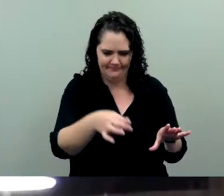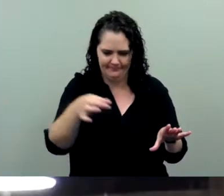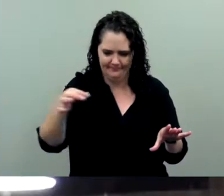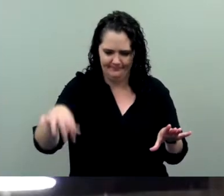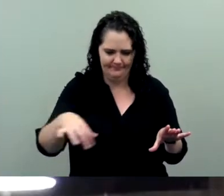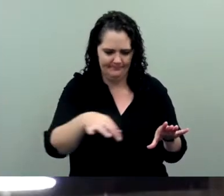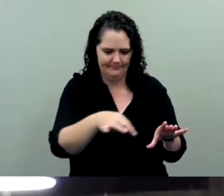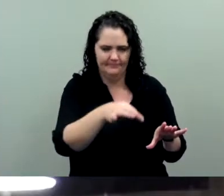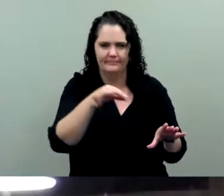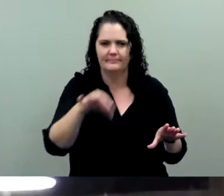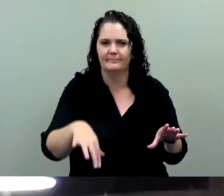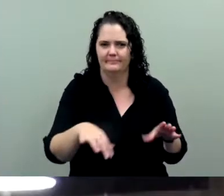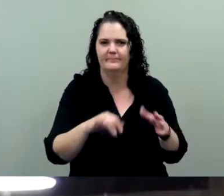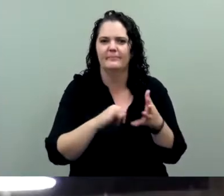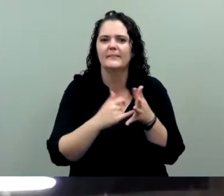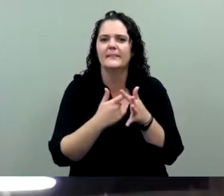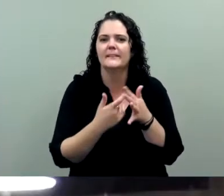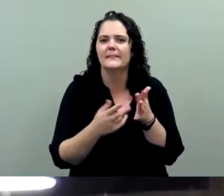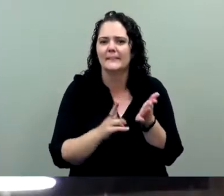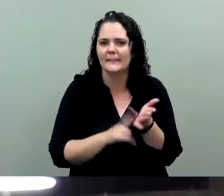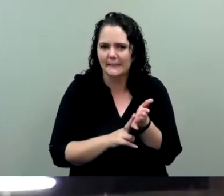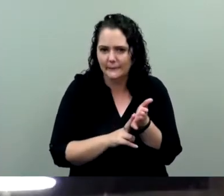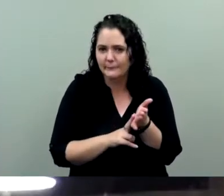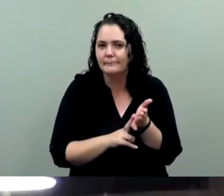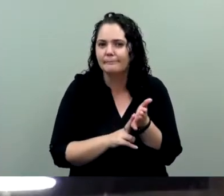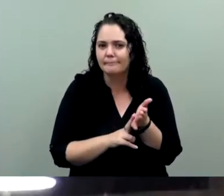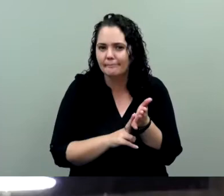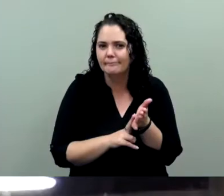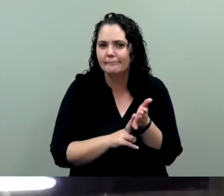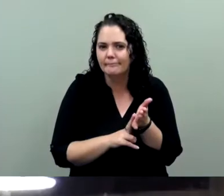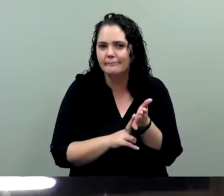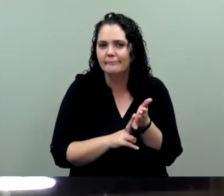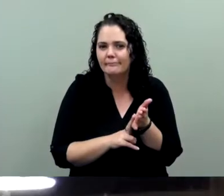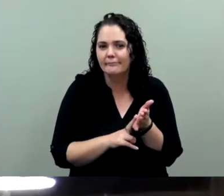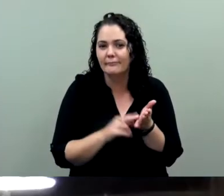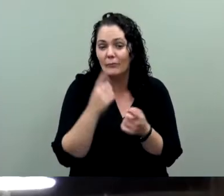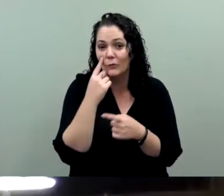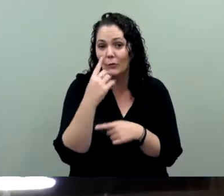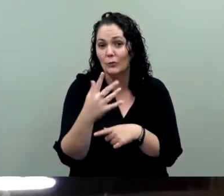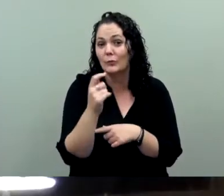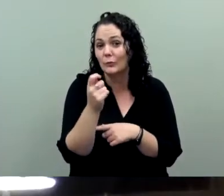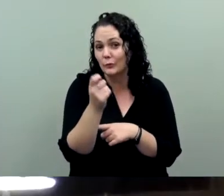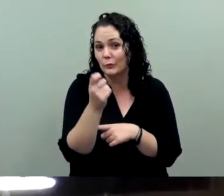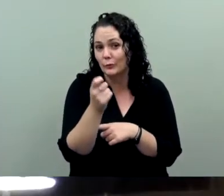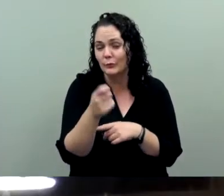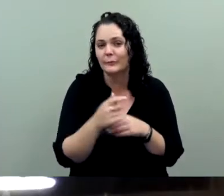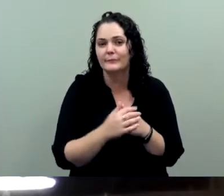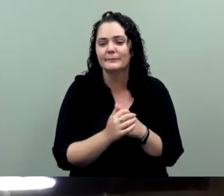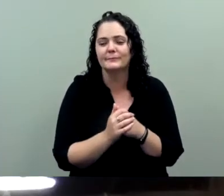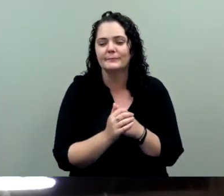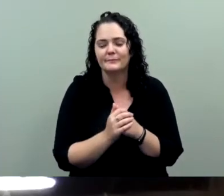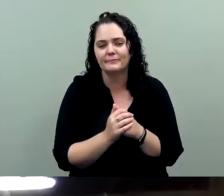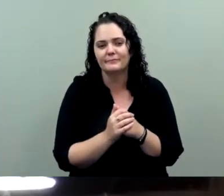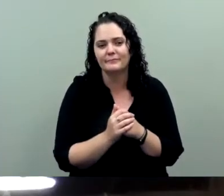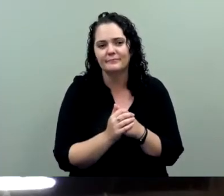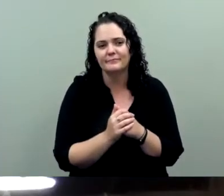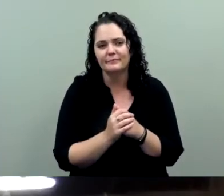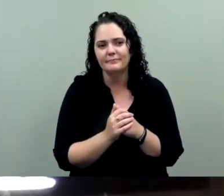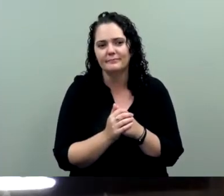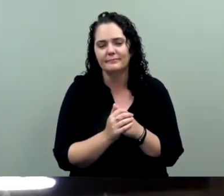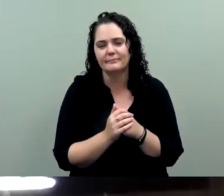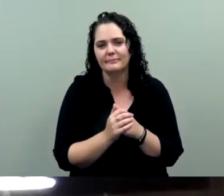in there and I'll fish out those skins and put them to the side. And I'll show you that in just a couple of minutes too. All right, now,